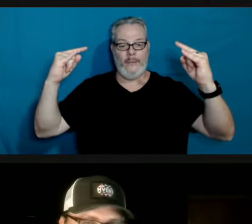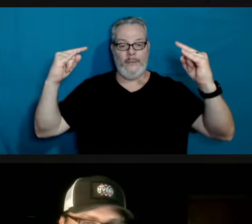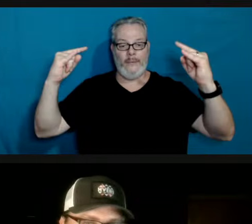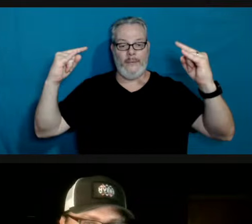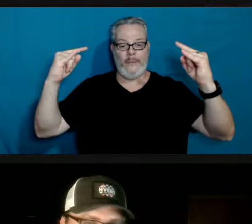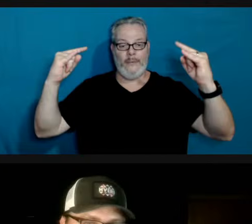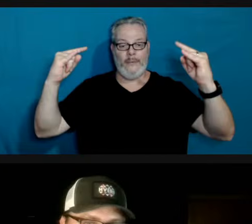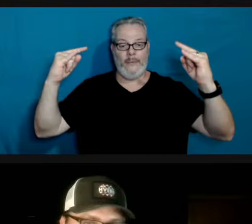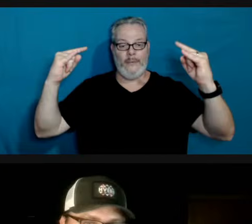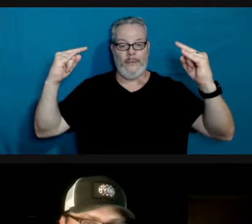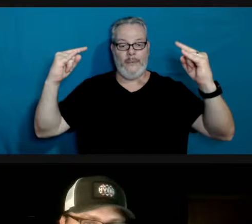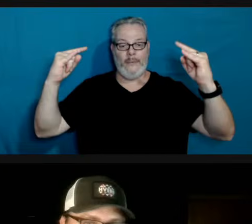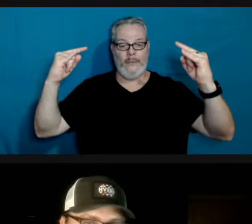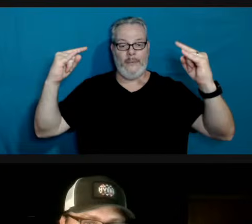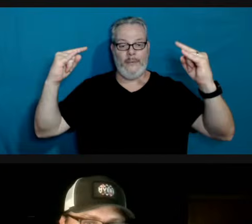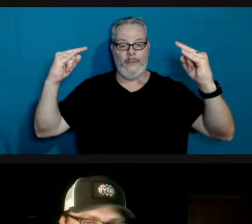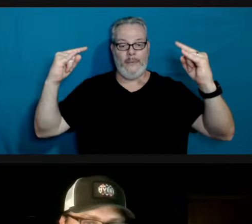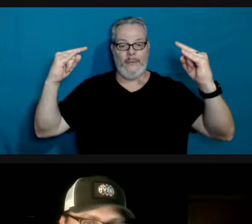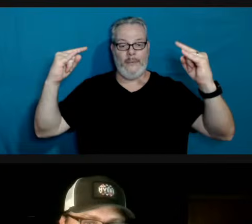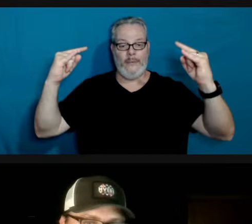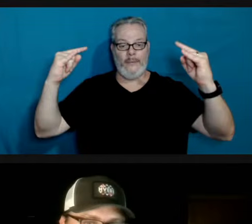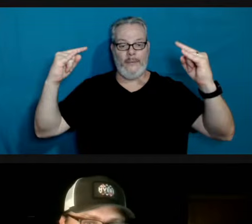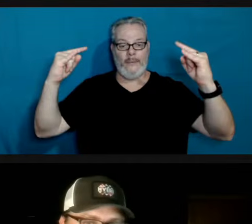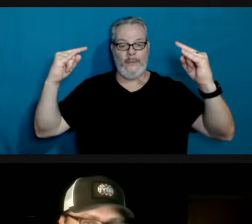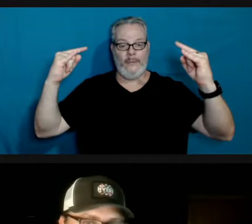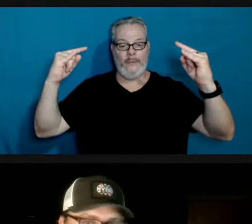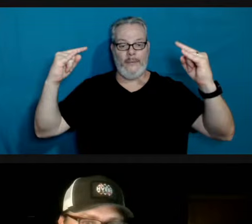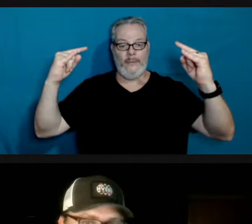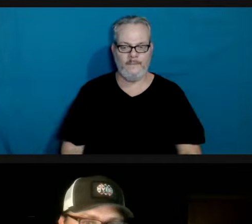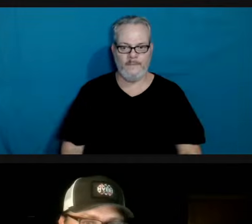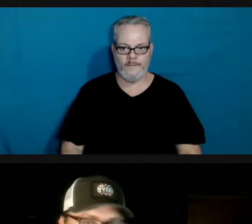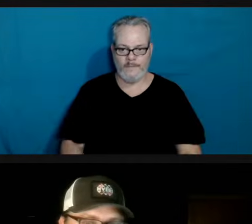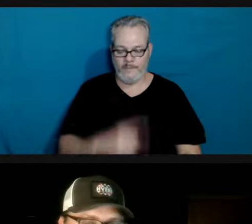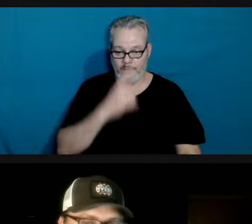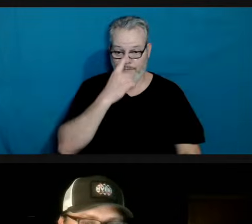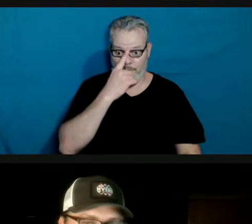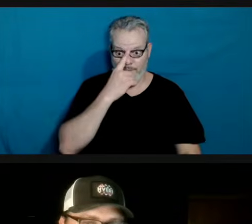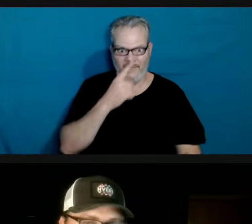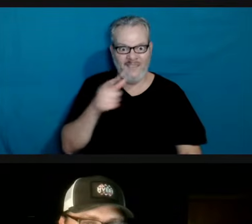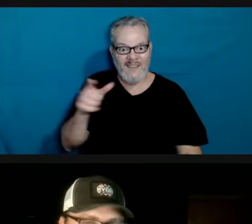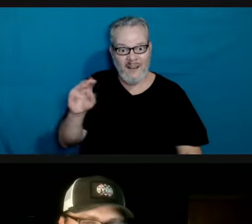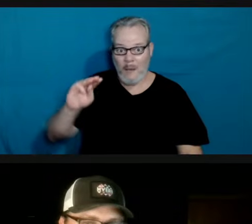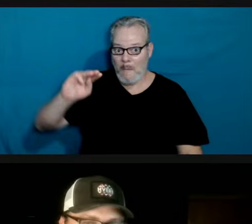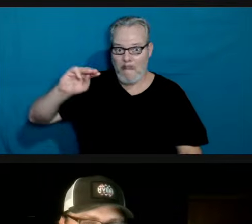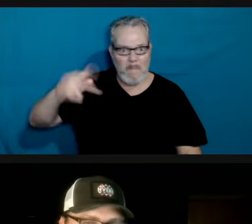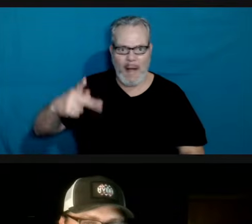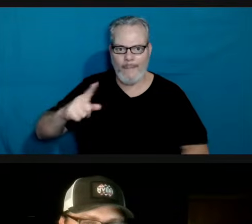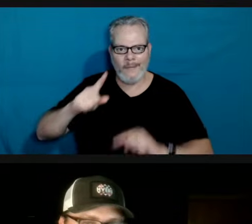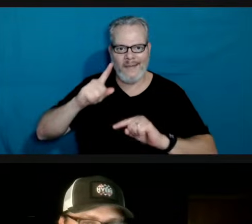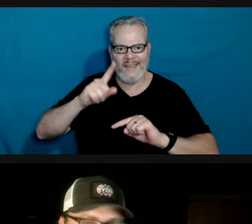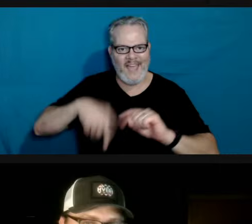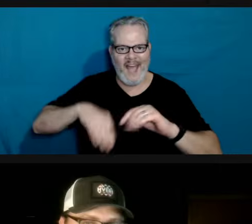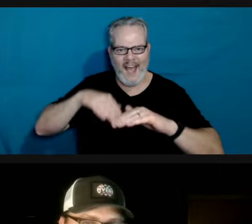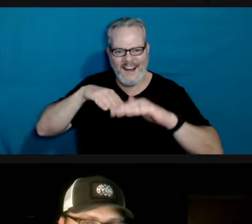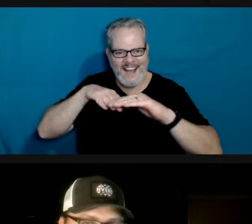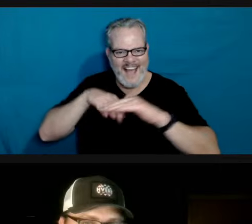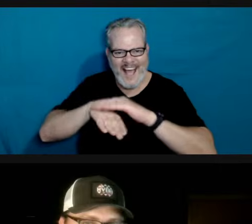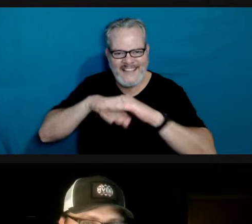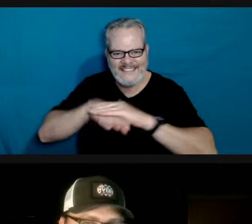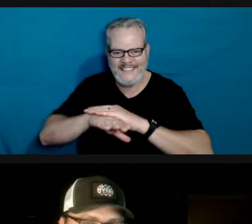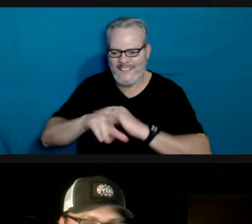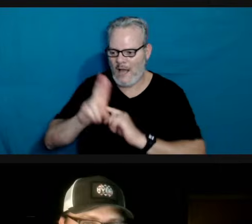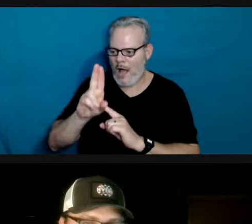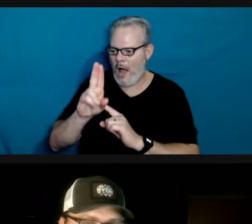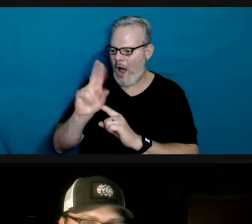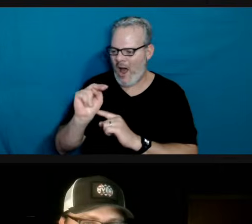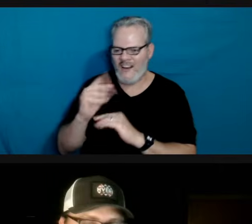just says when the update was reported and then unavailable constantly. After 5 days, that unavailable starts to sting a